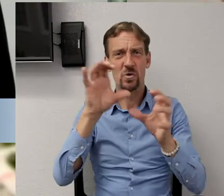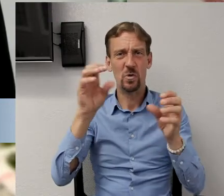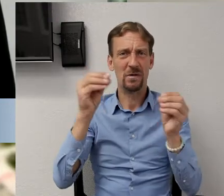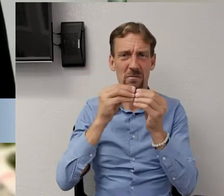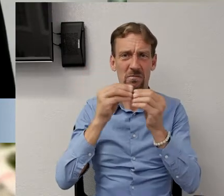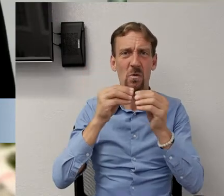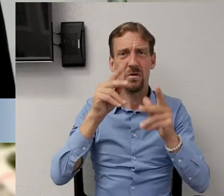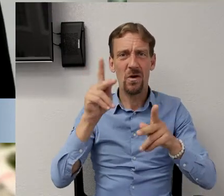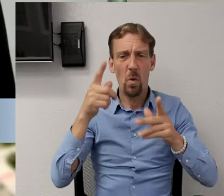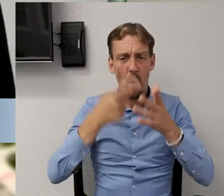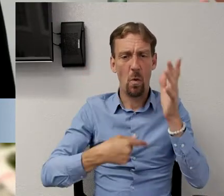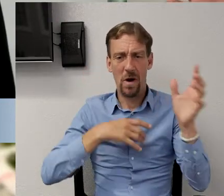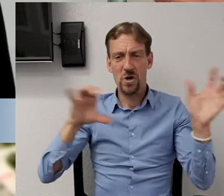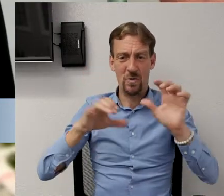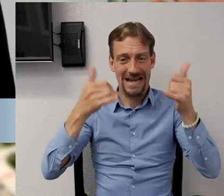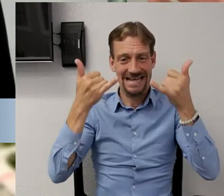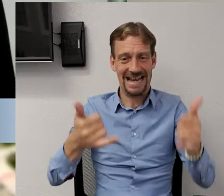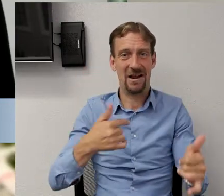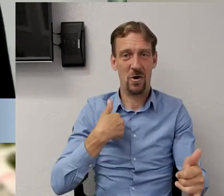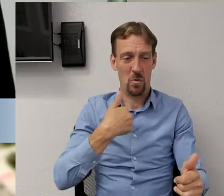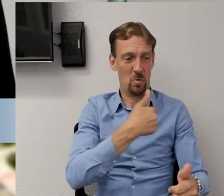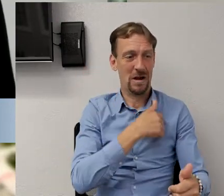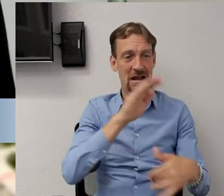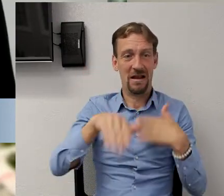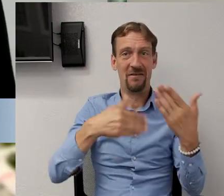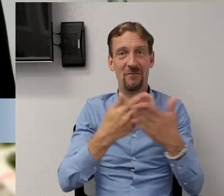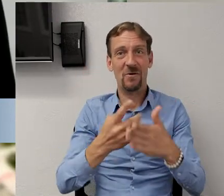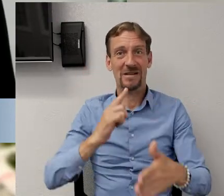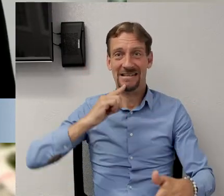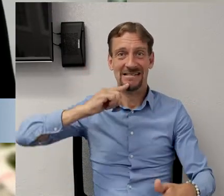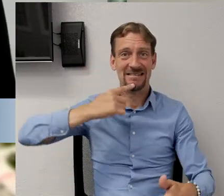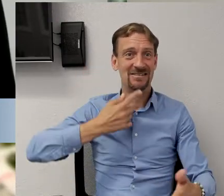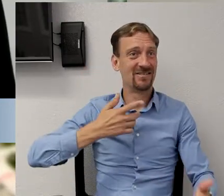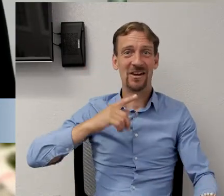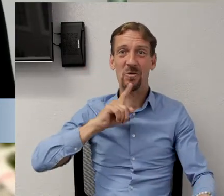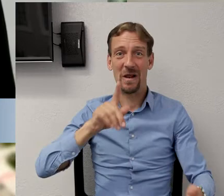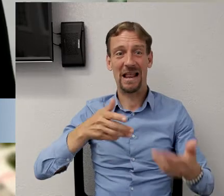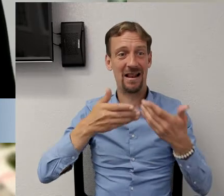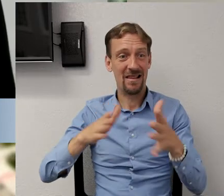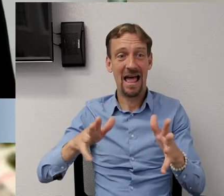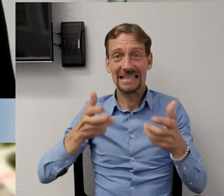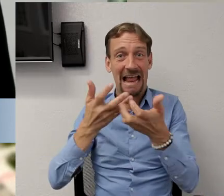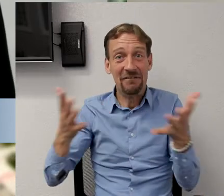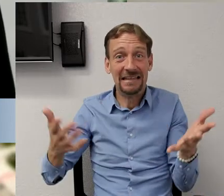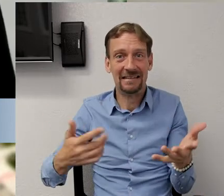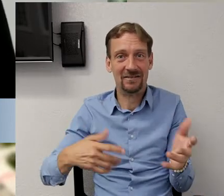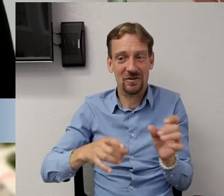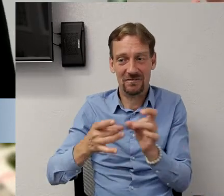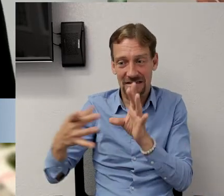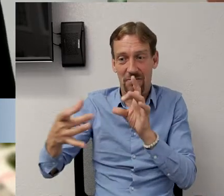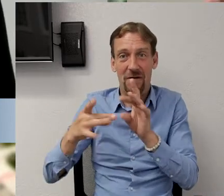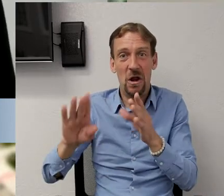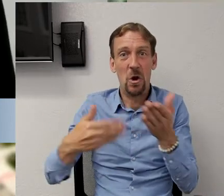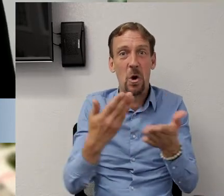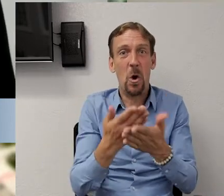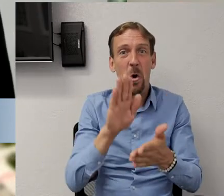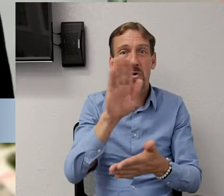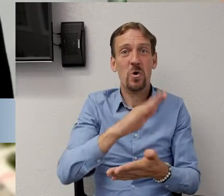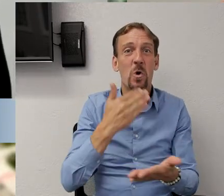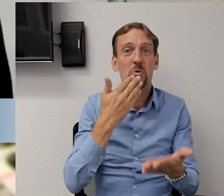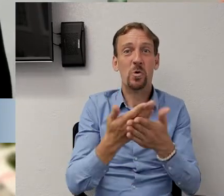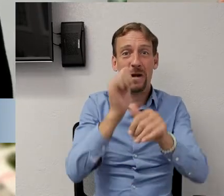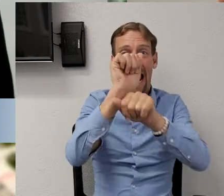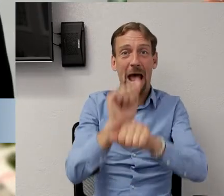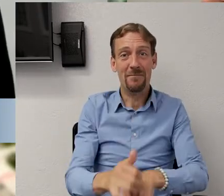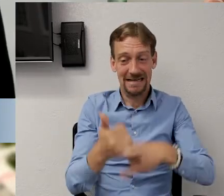mean, we've all gone to extremes to, again, practice all these good habits. But don't let up.